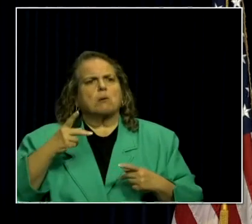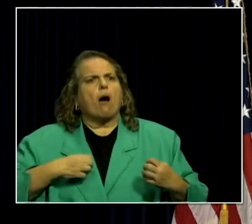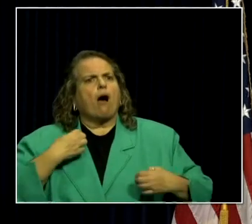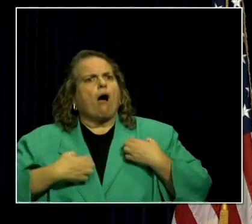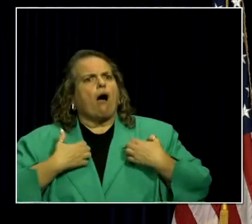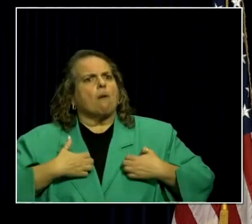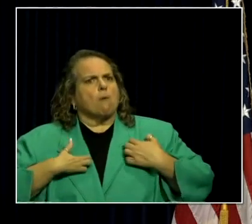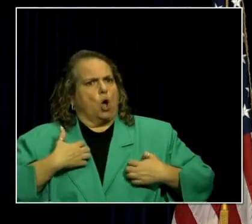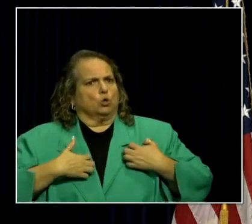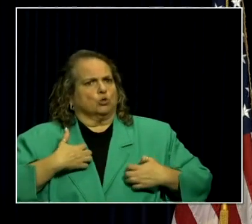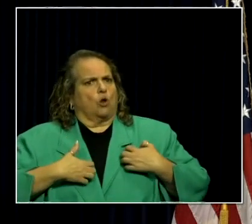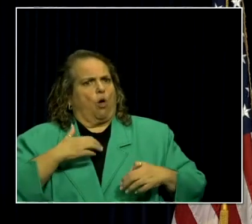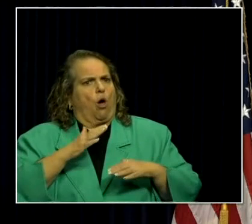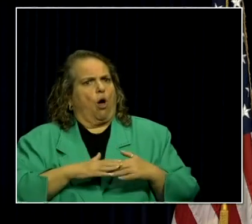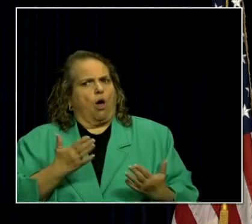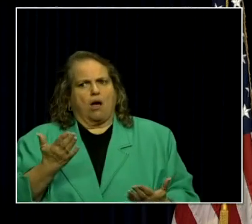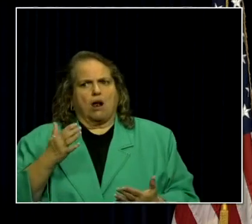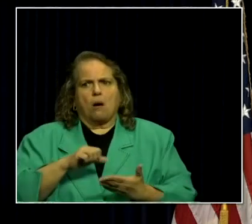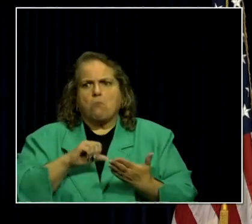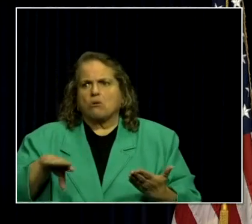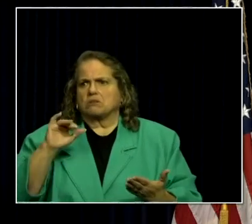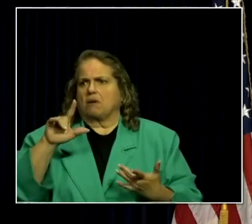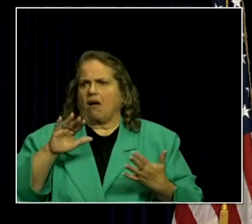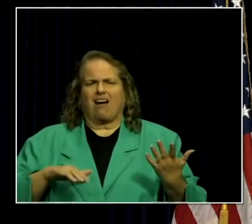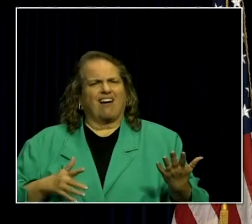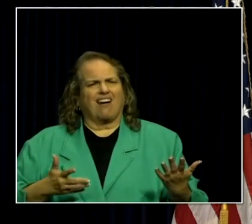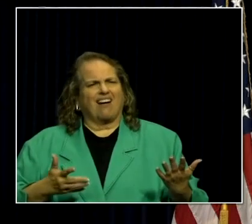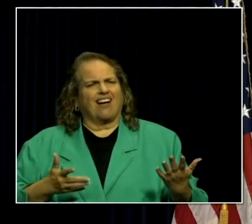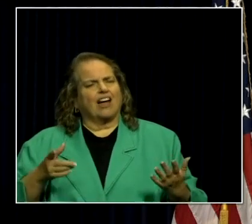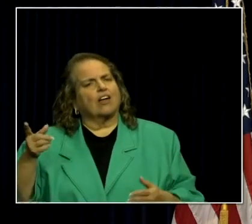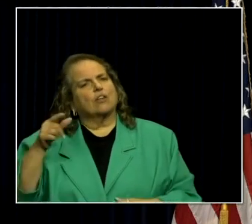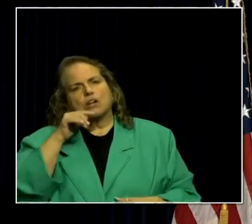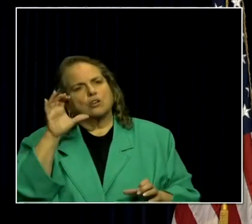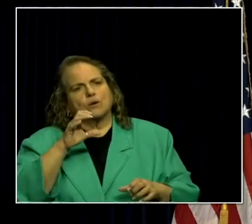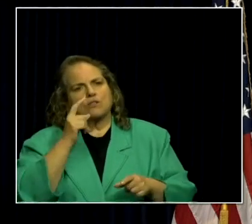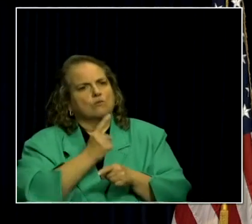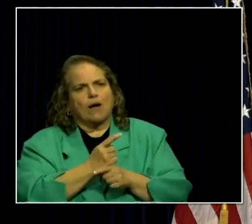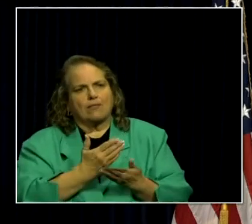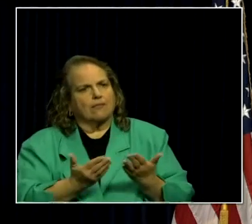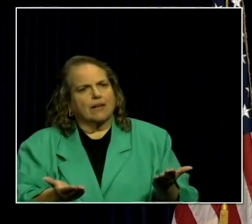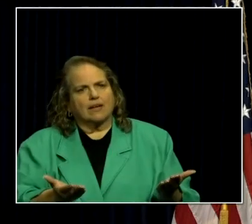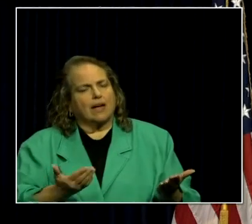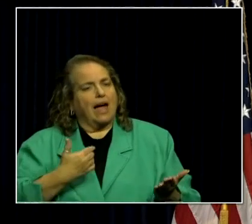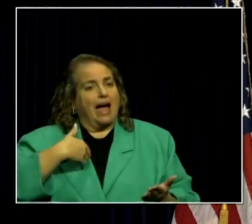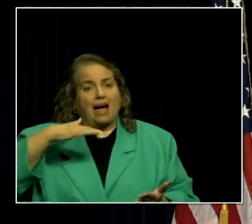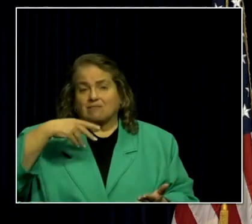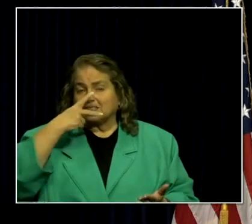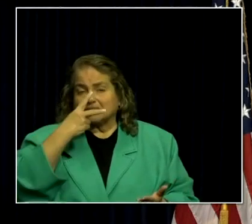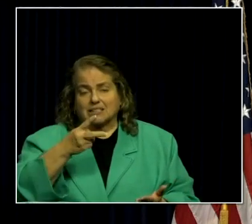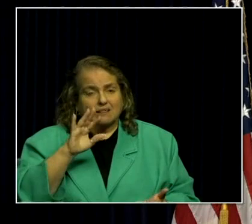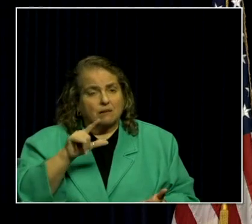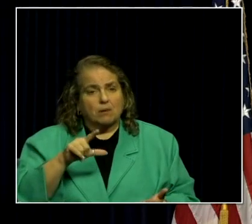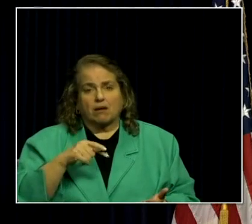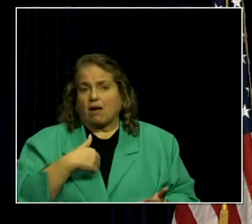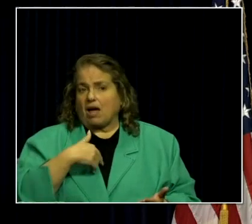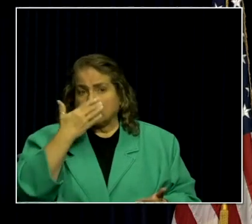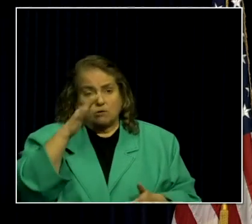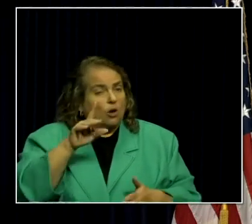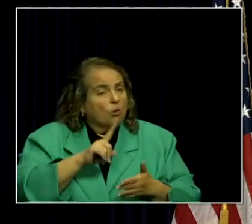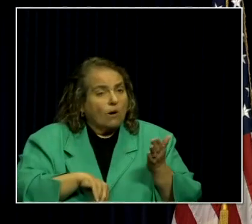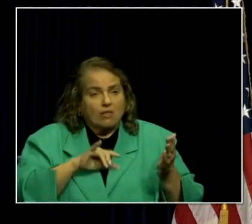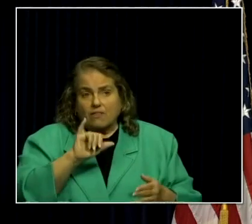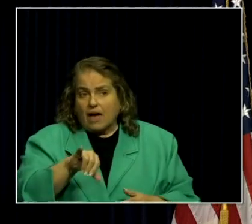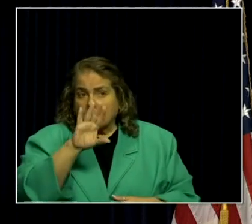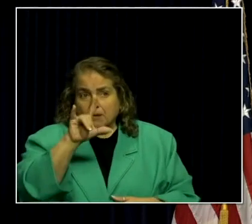calm, I just don't think that we are doing the right thing. I haven't seen that bill. I don't know what the bill is. And that's because